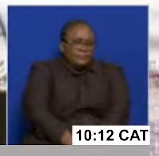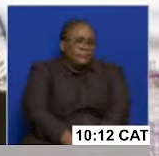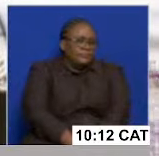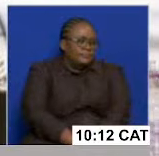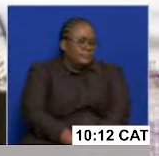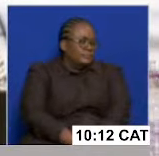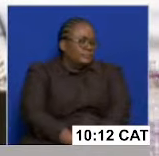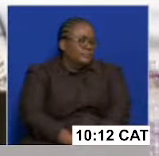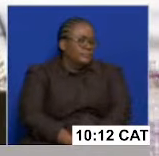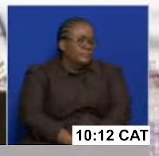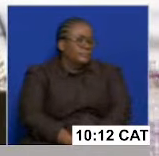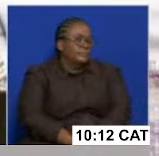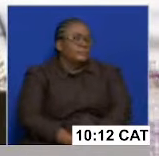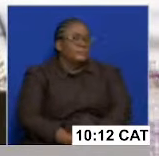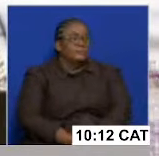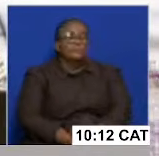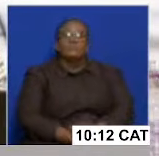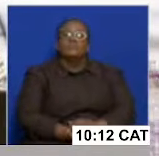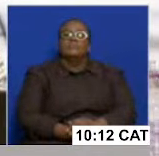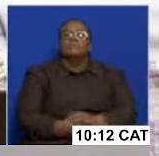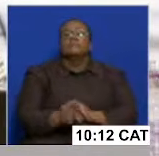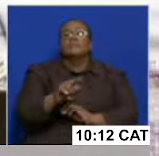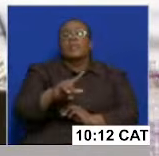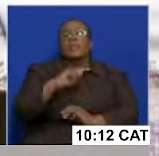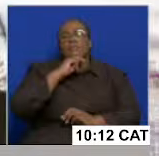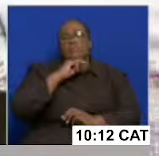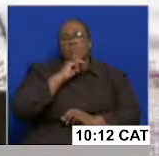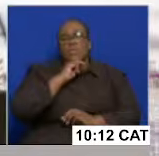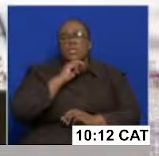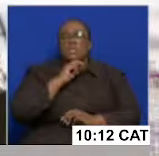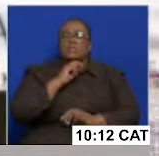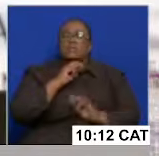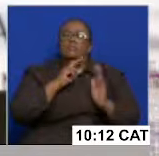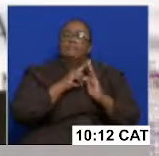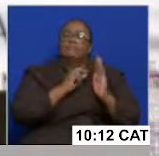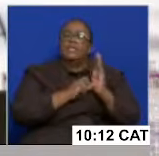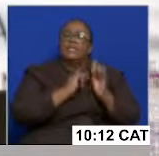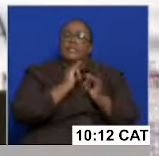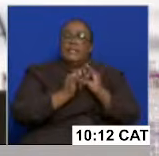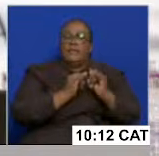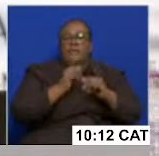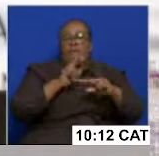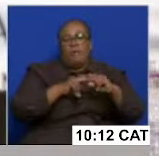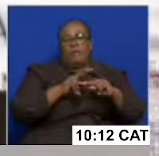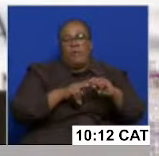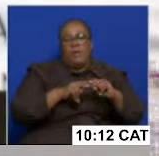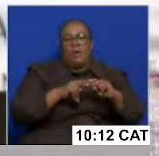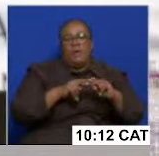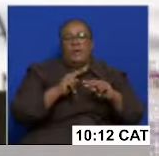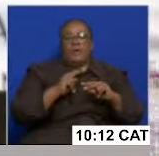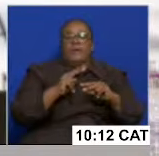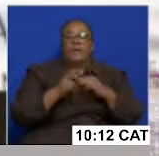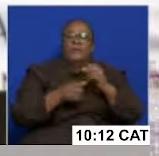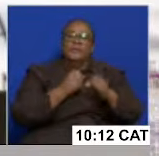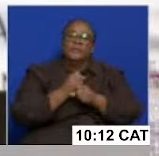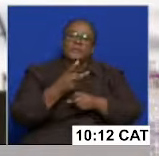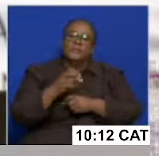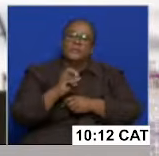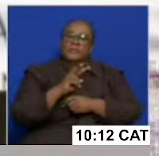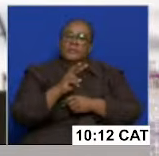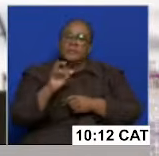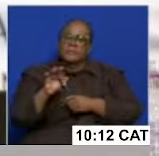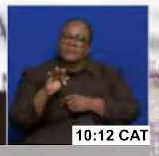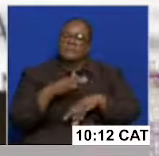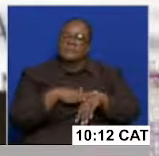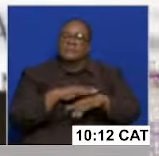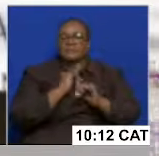On the morning of 11 February 2023, I was off duty. At around 11